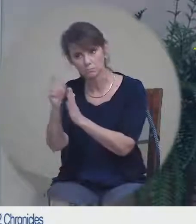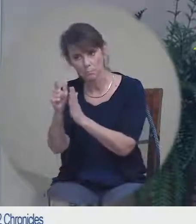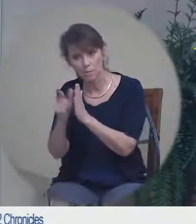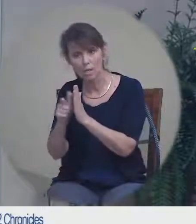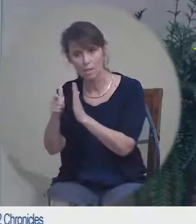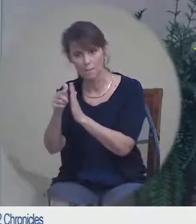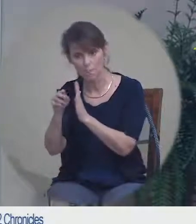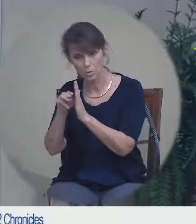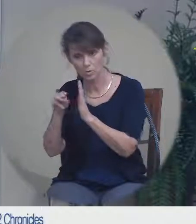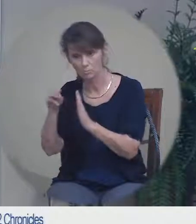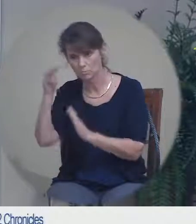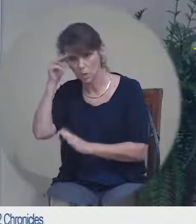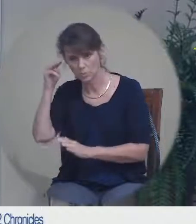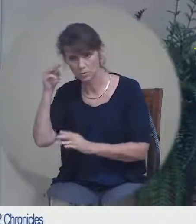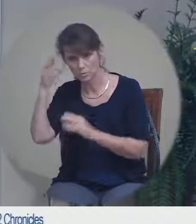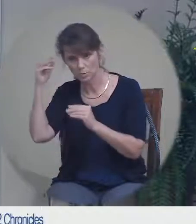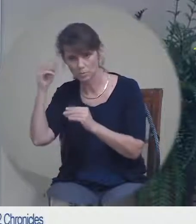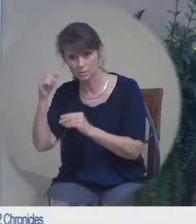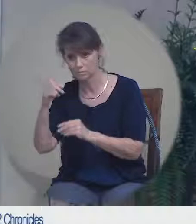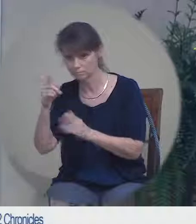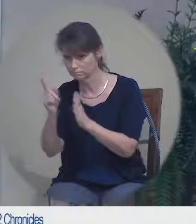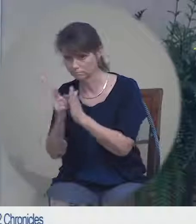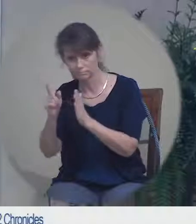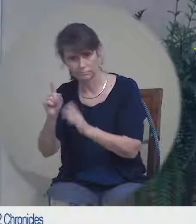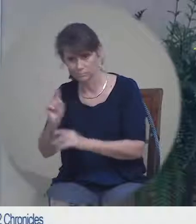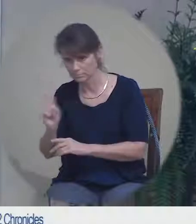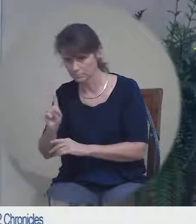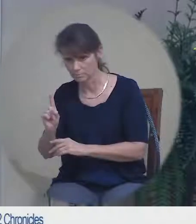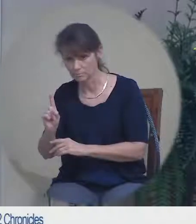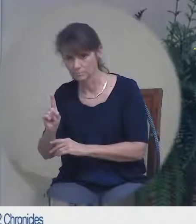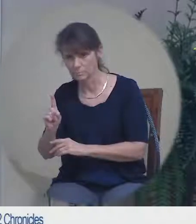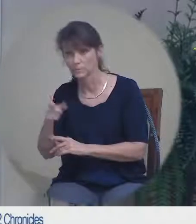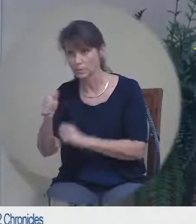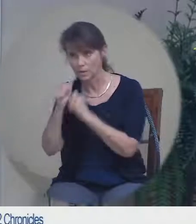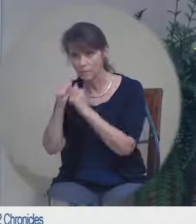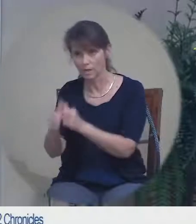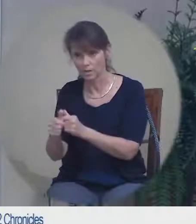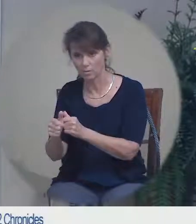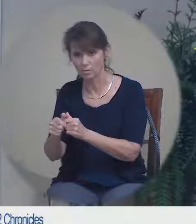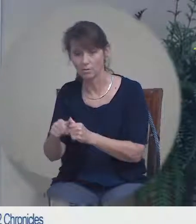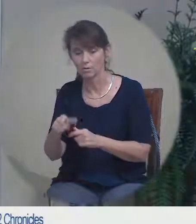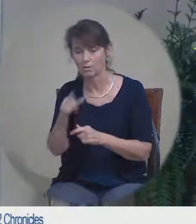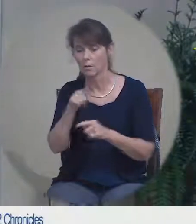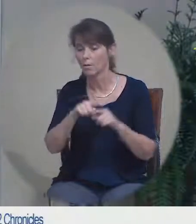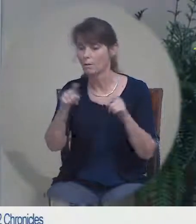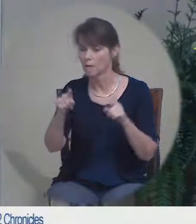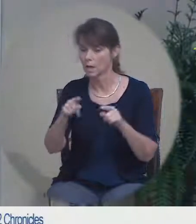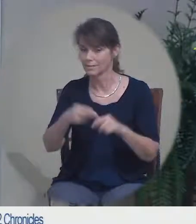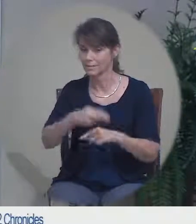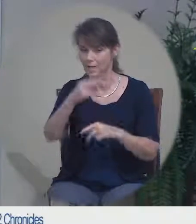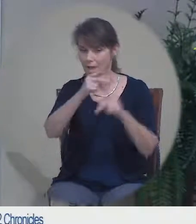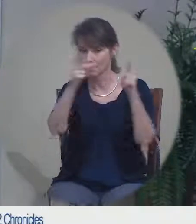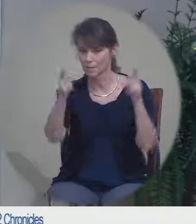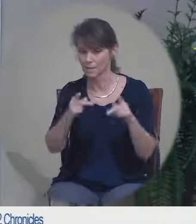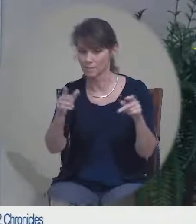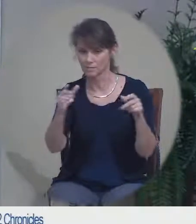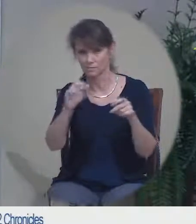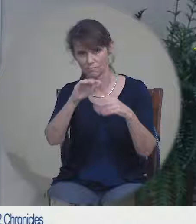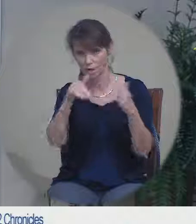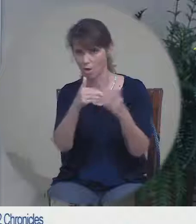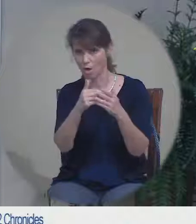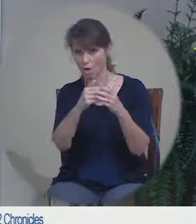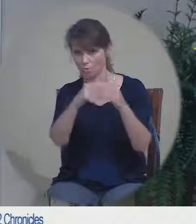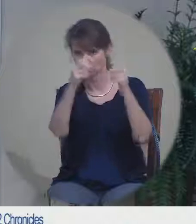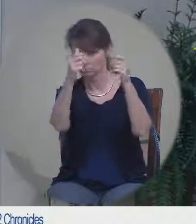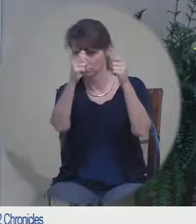to. The main thing it notes about him is that he defeated Edom. Edom, that nation to the